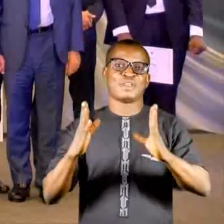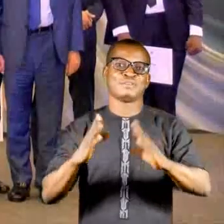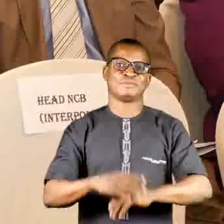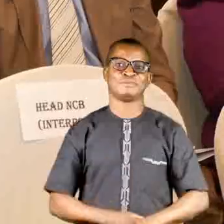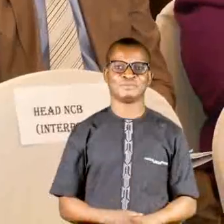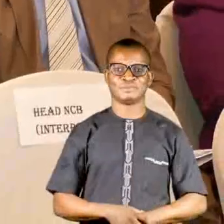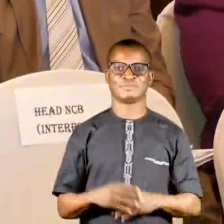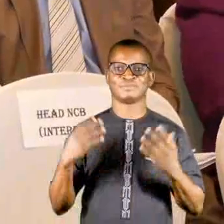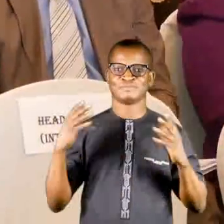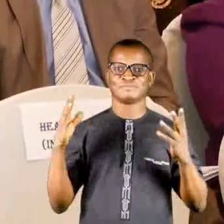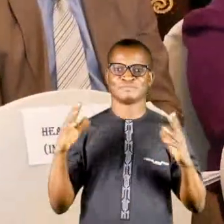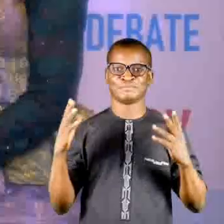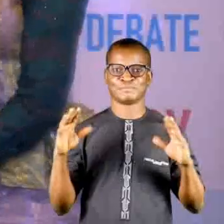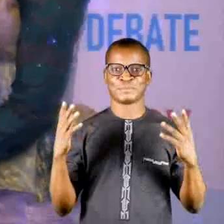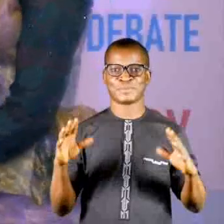debate.